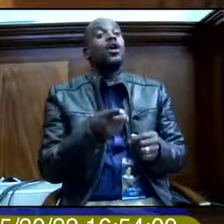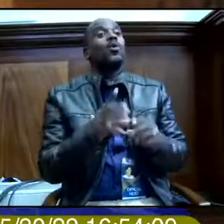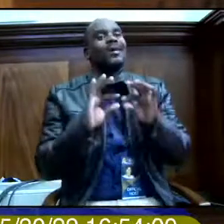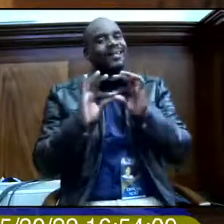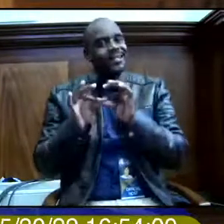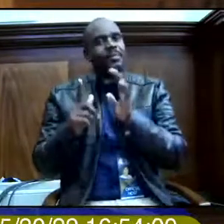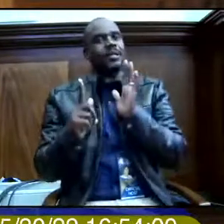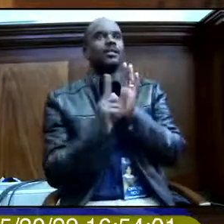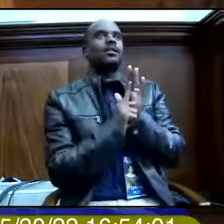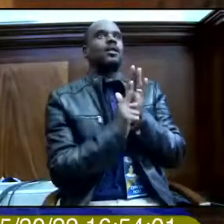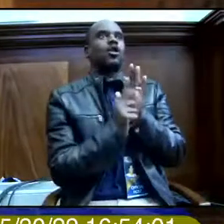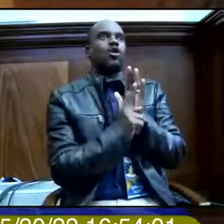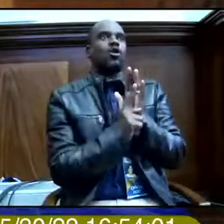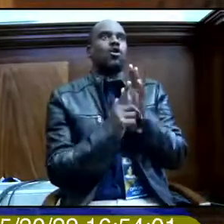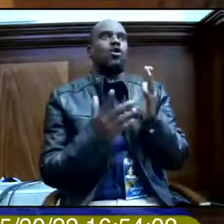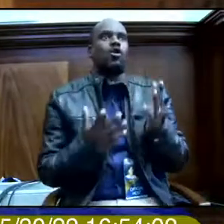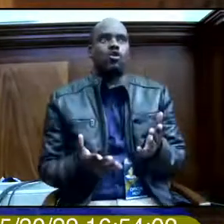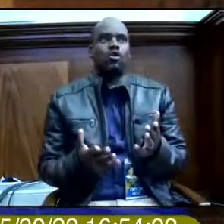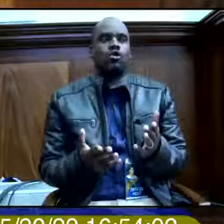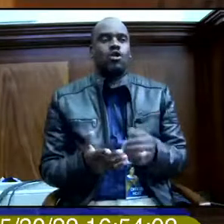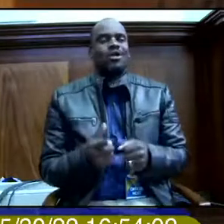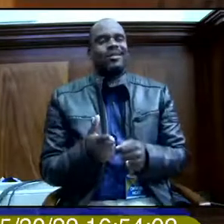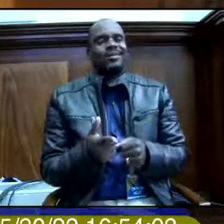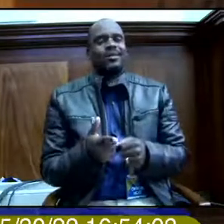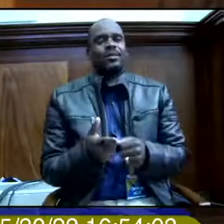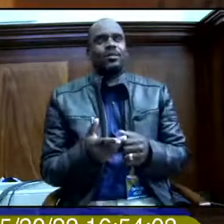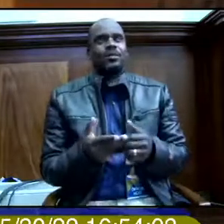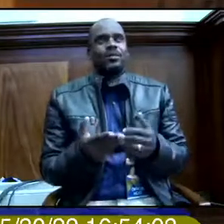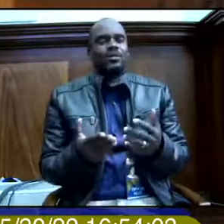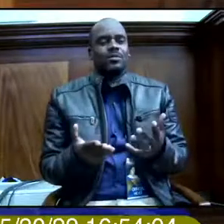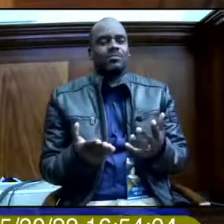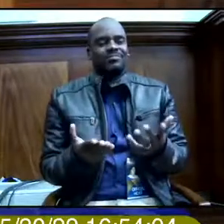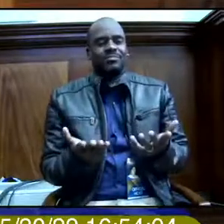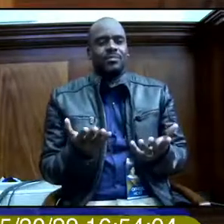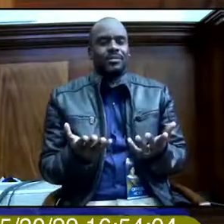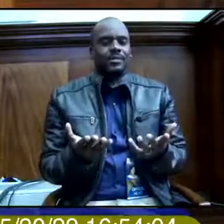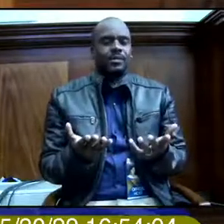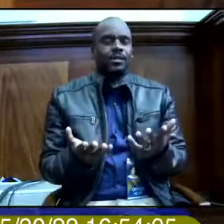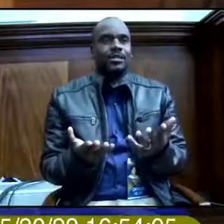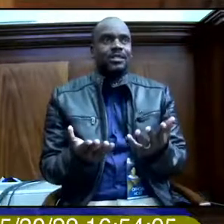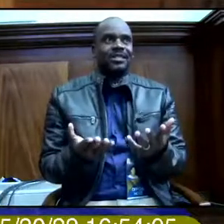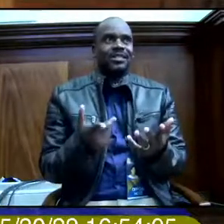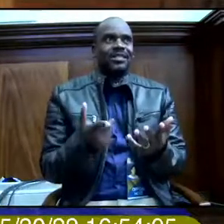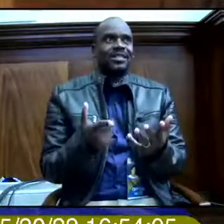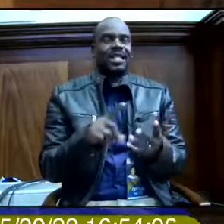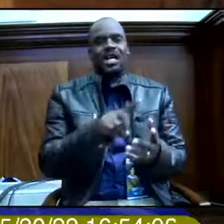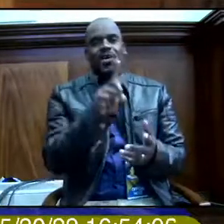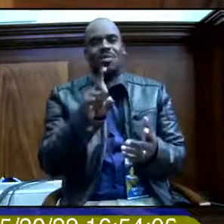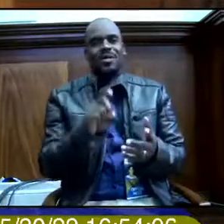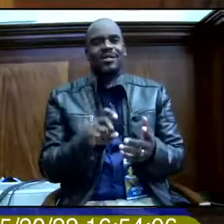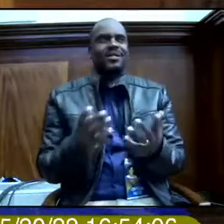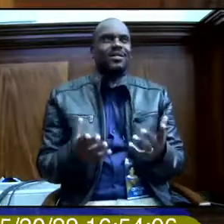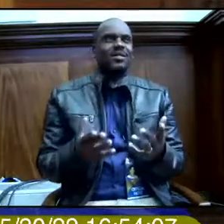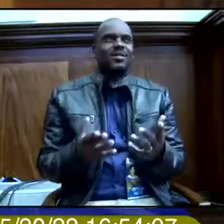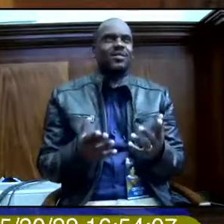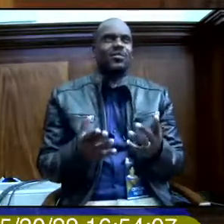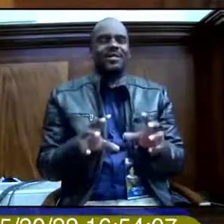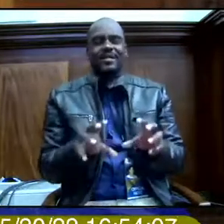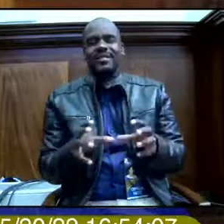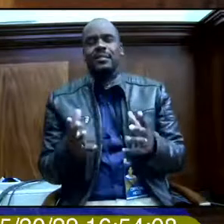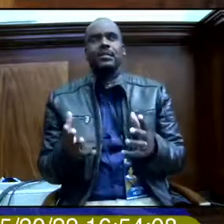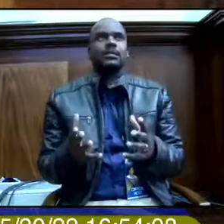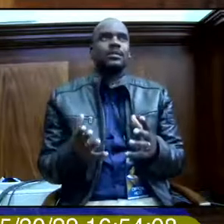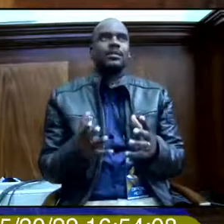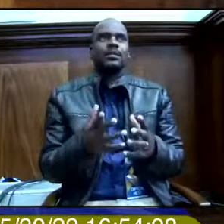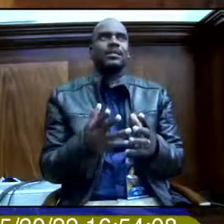uh i don't want to get to that part of taking the the the the abortion of the collective agreement to court